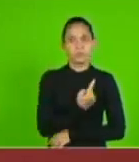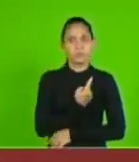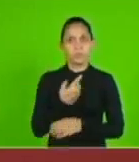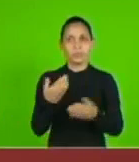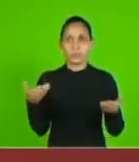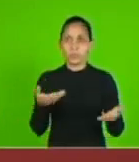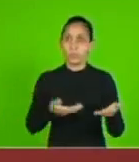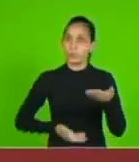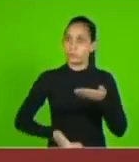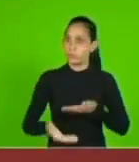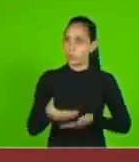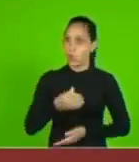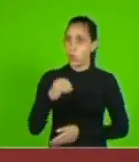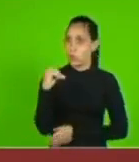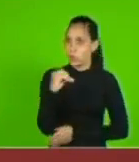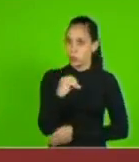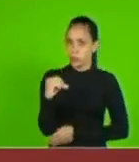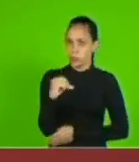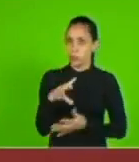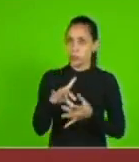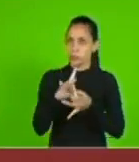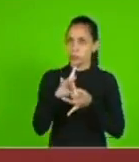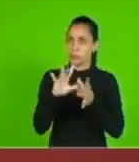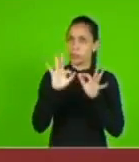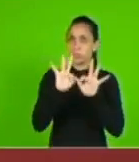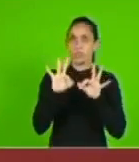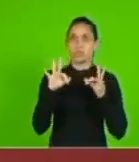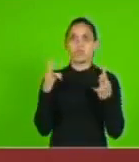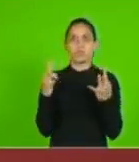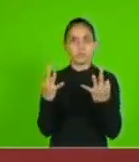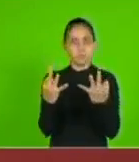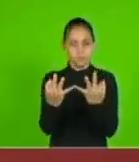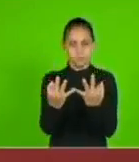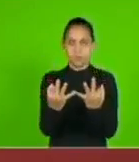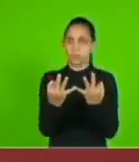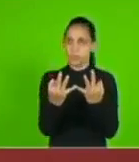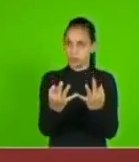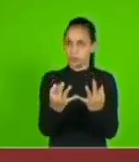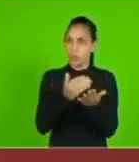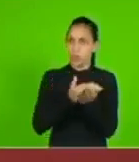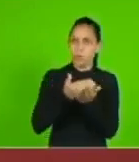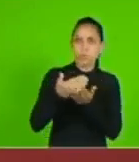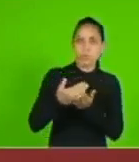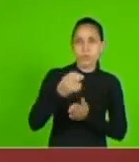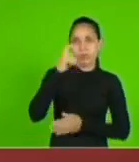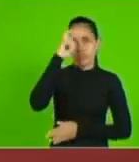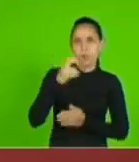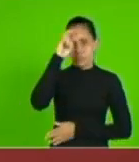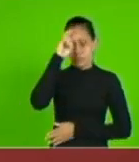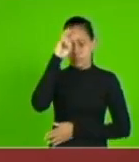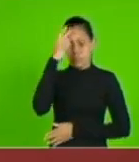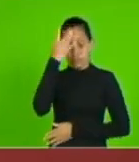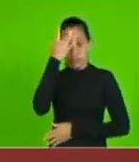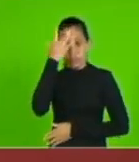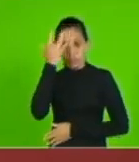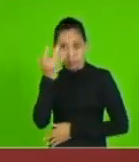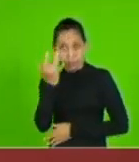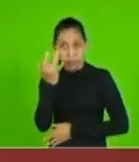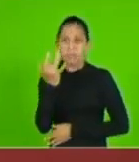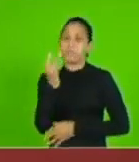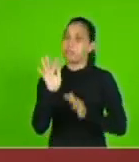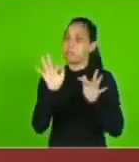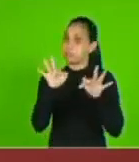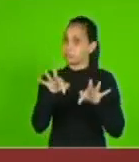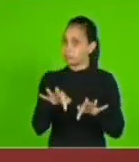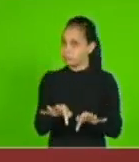participating of the 9th United in Family. Ever since last Thursday, tomorrow we're going to